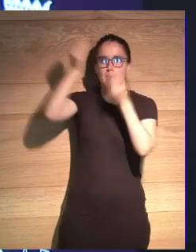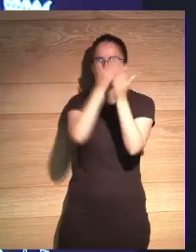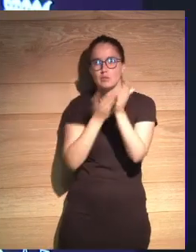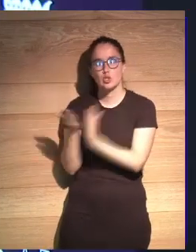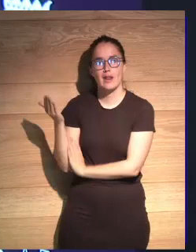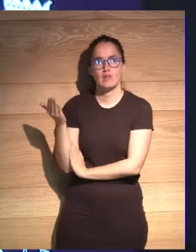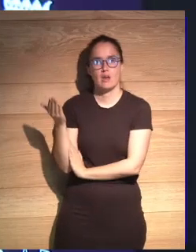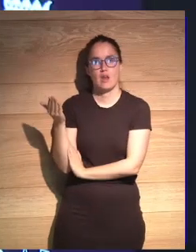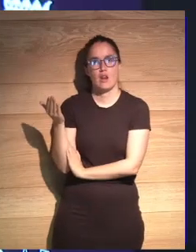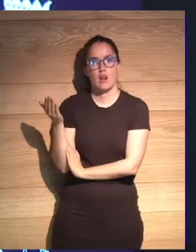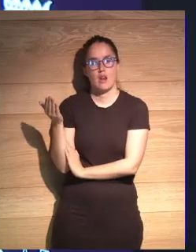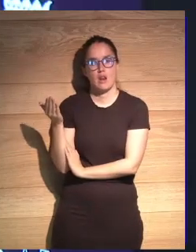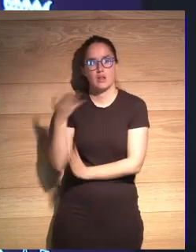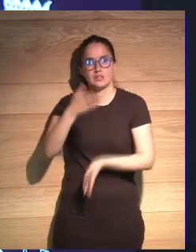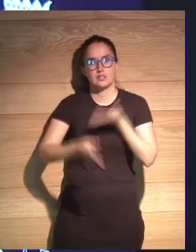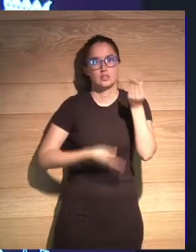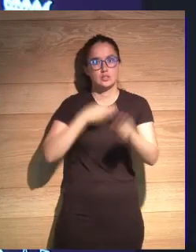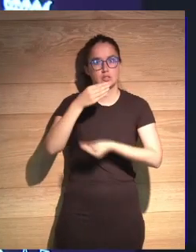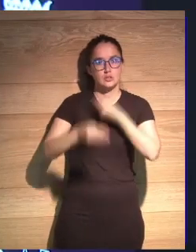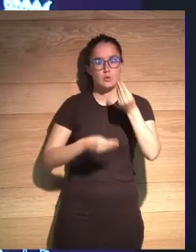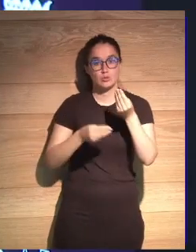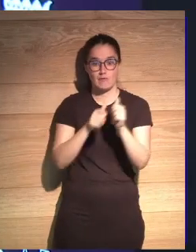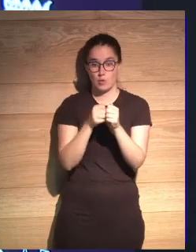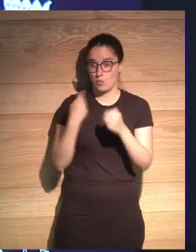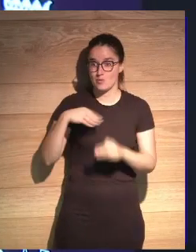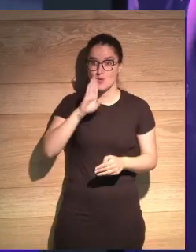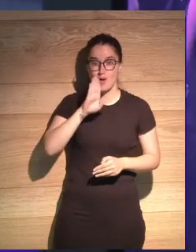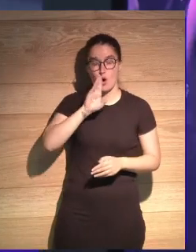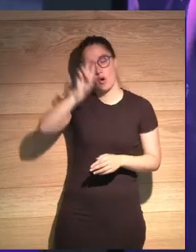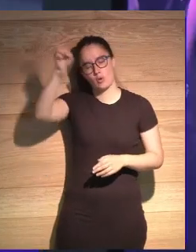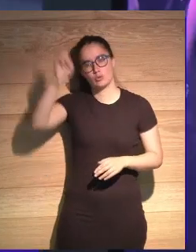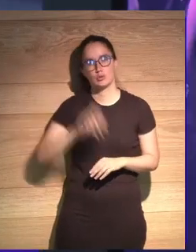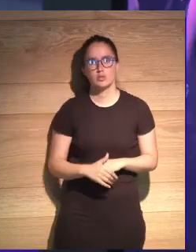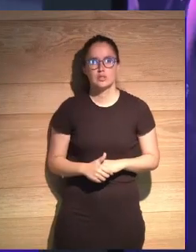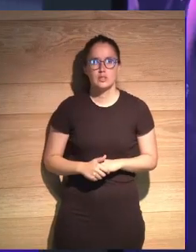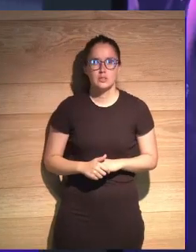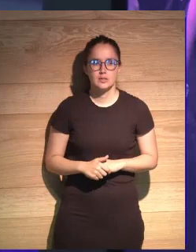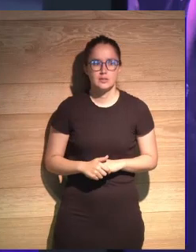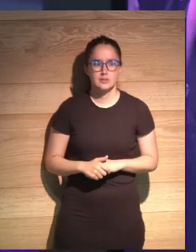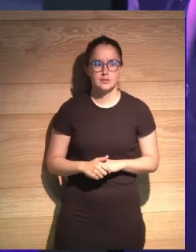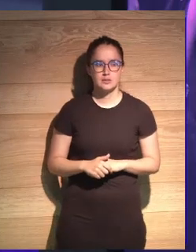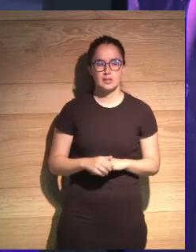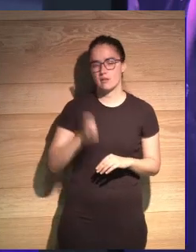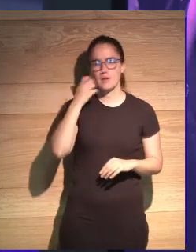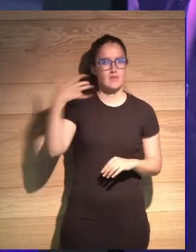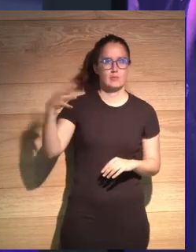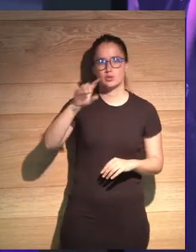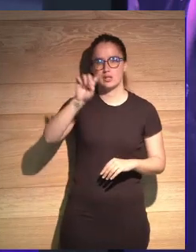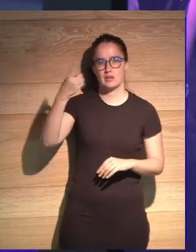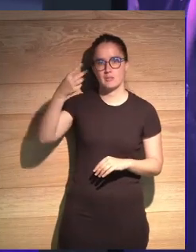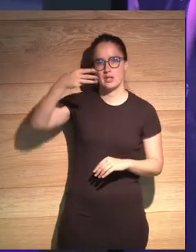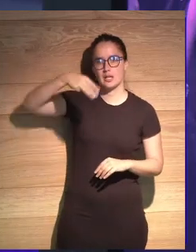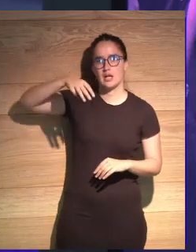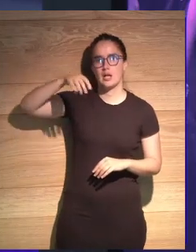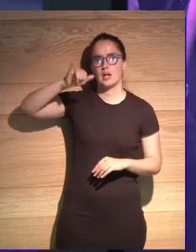example of how creativity, innovation, lateral thinking can be applied to this type of video games? Well, the most